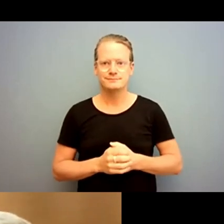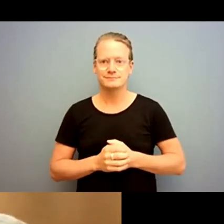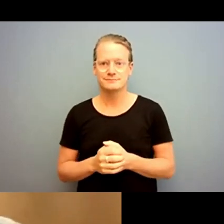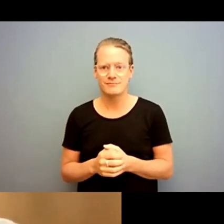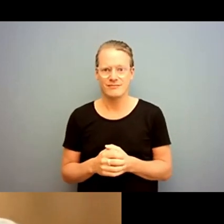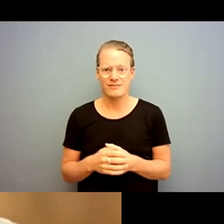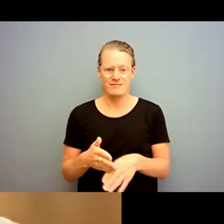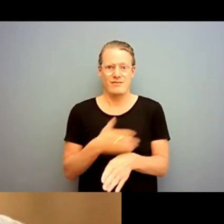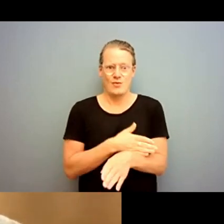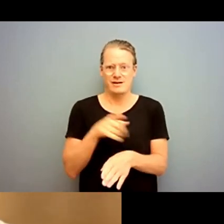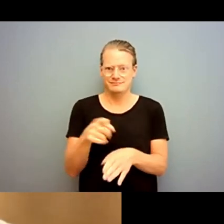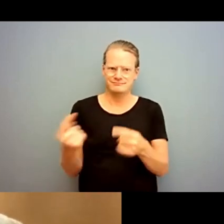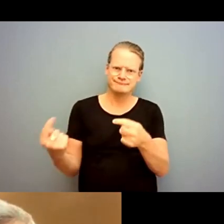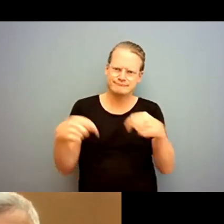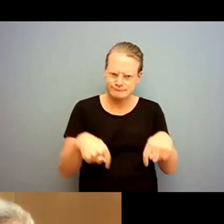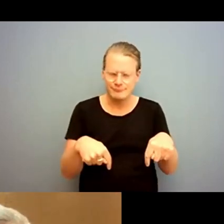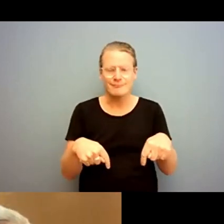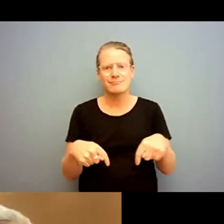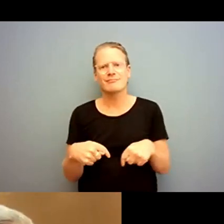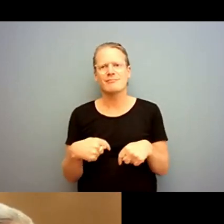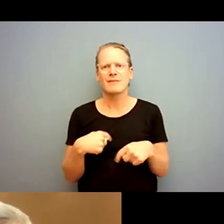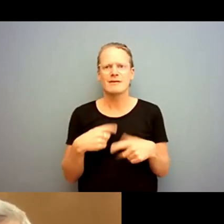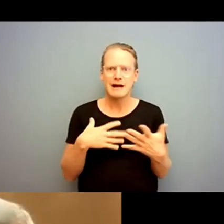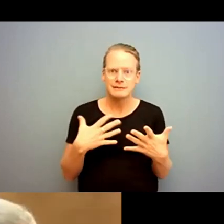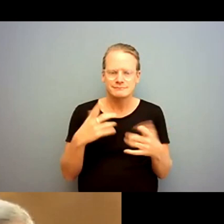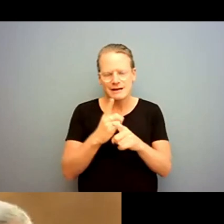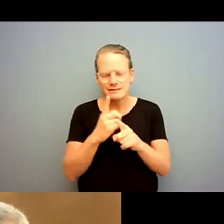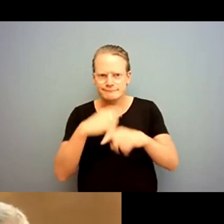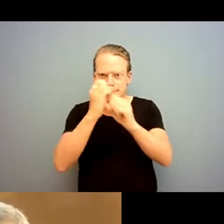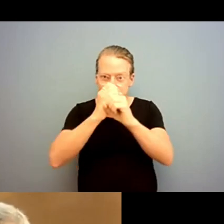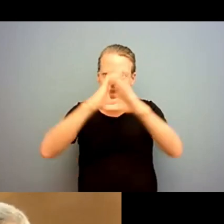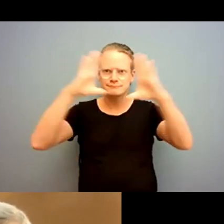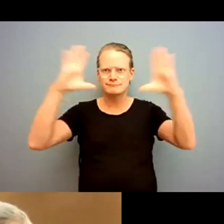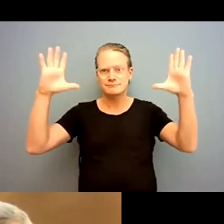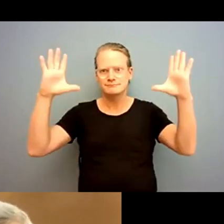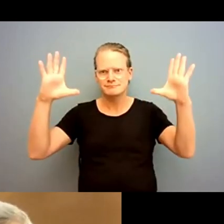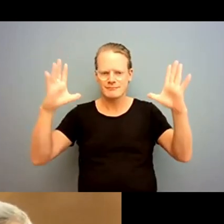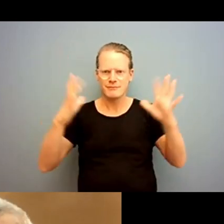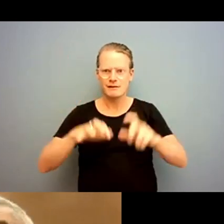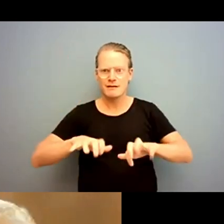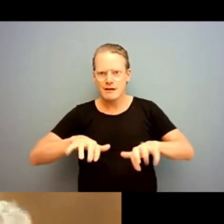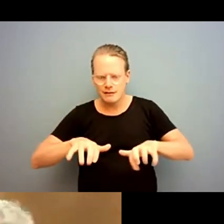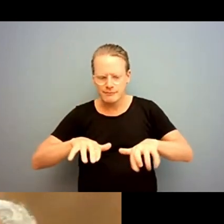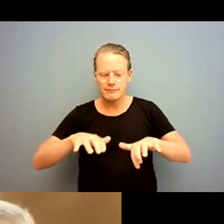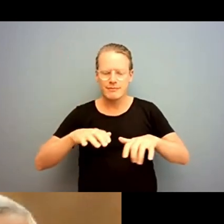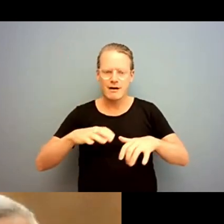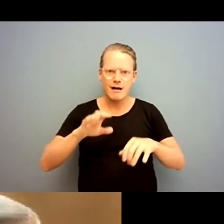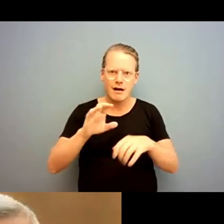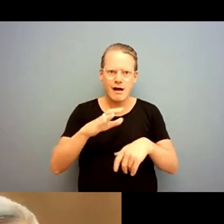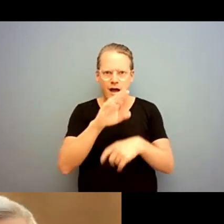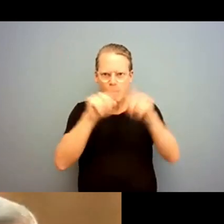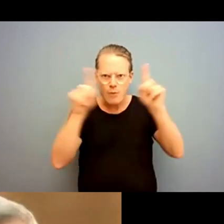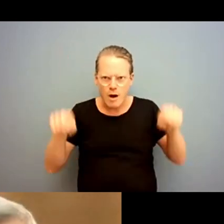actually not in front of our computer screens, but we are up in the northeastern part of